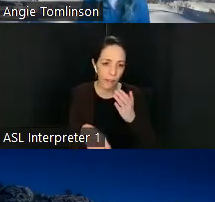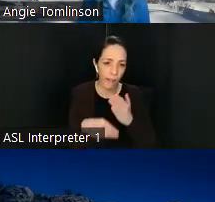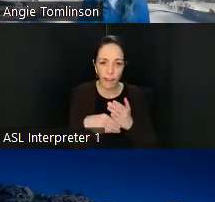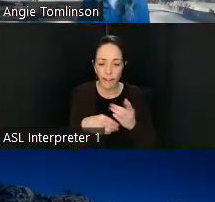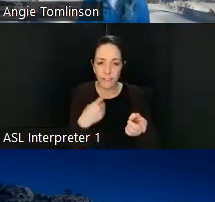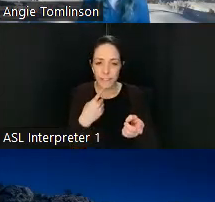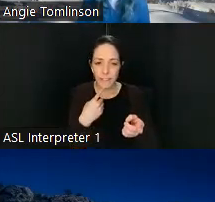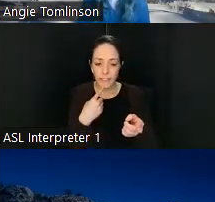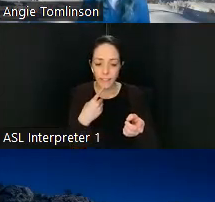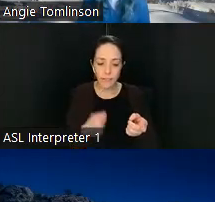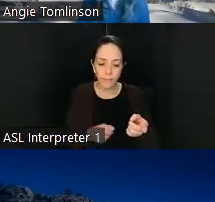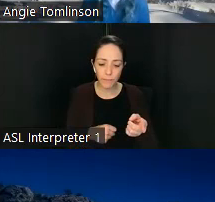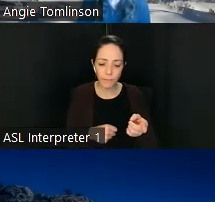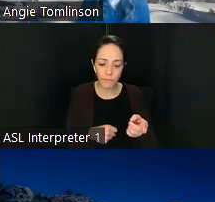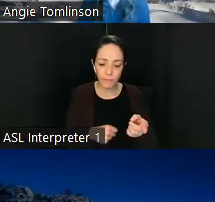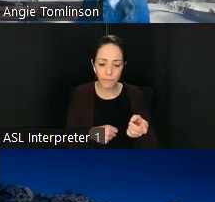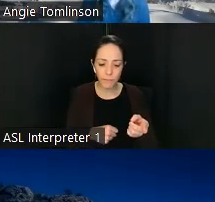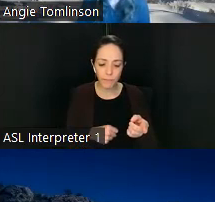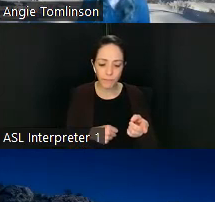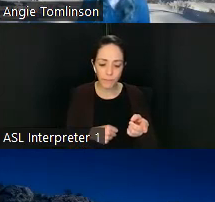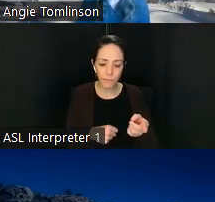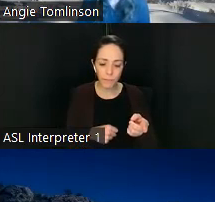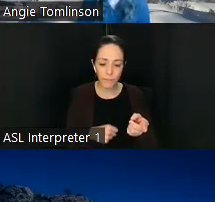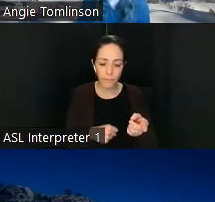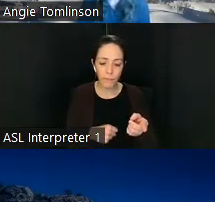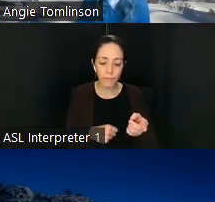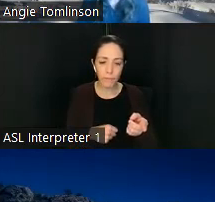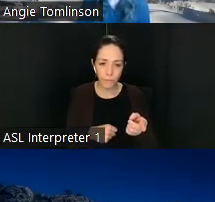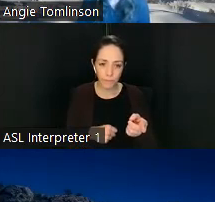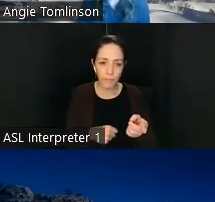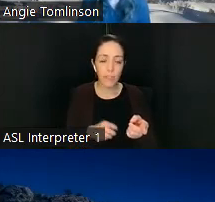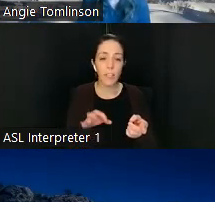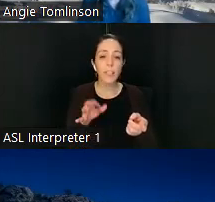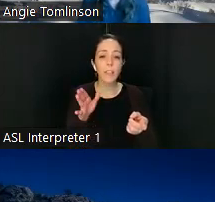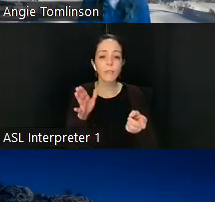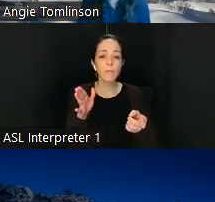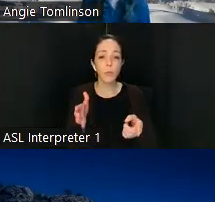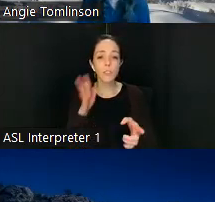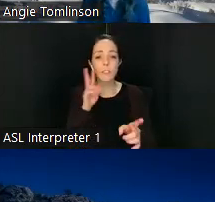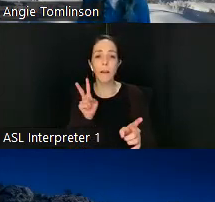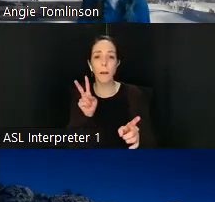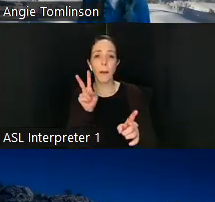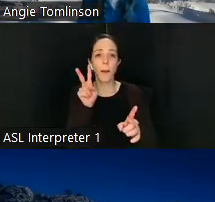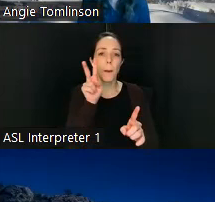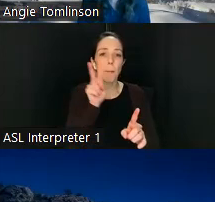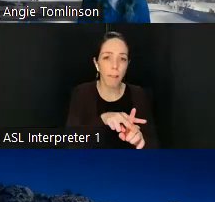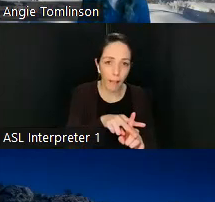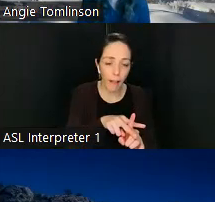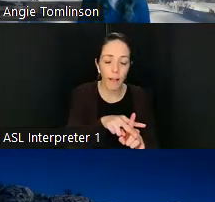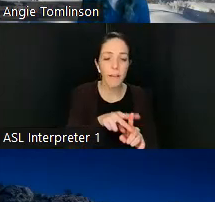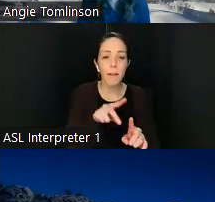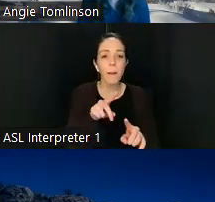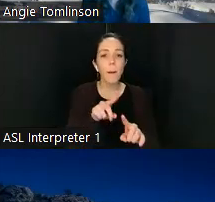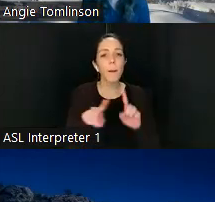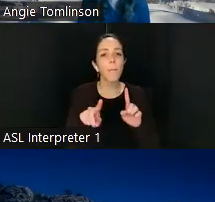emeritus, or like include people who might wanted to have, or might have applied but not made it to the final 25, that they might be an alternate as